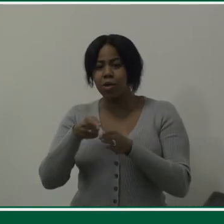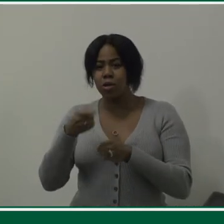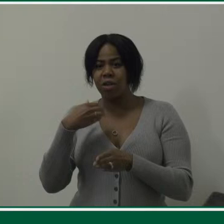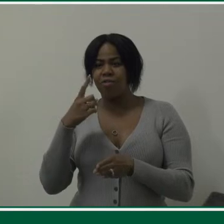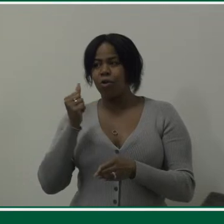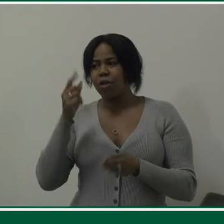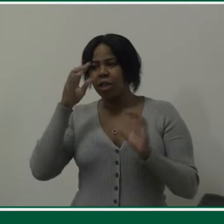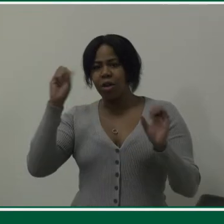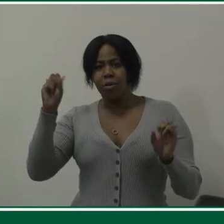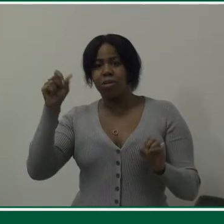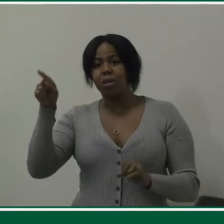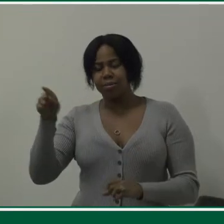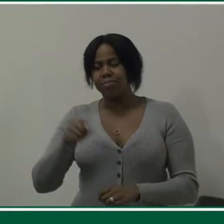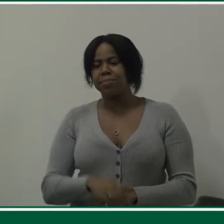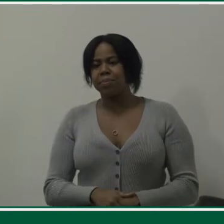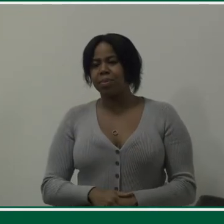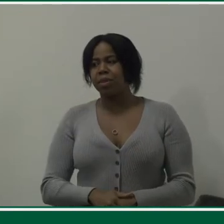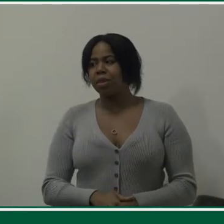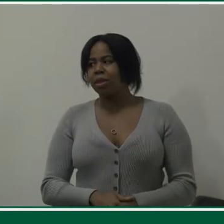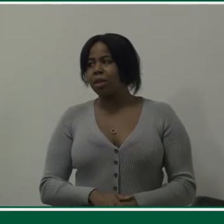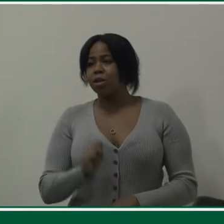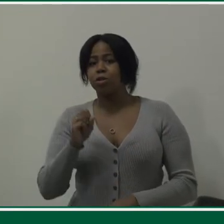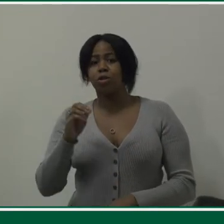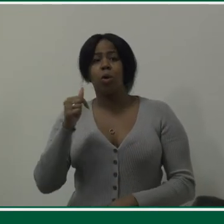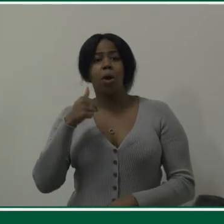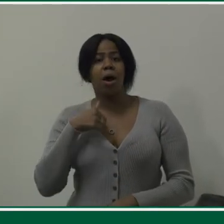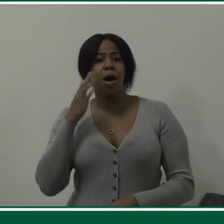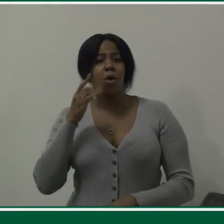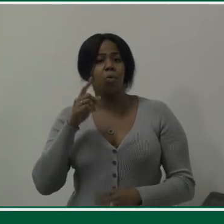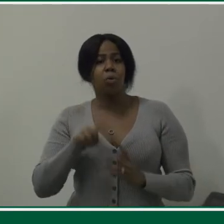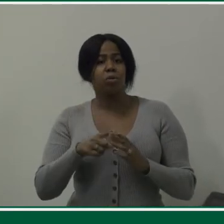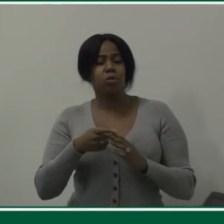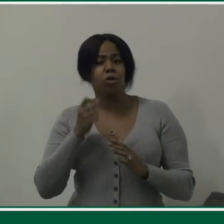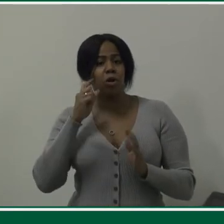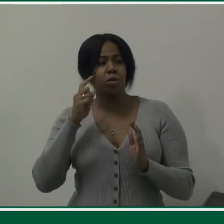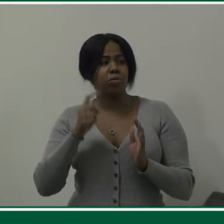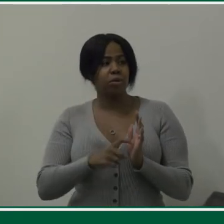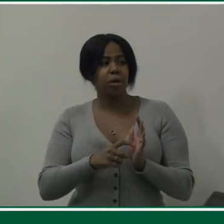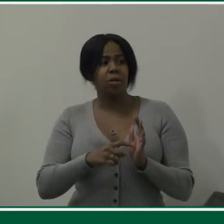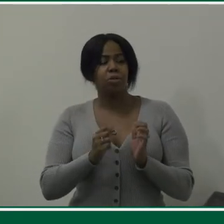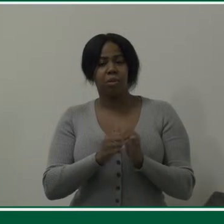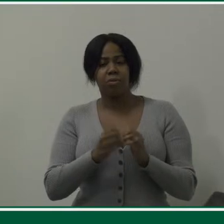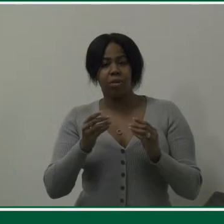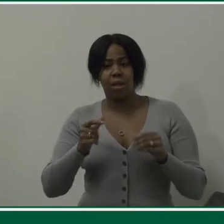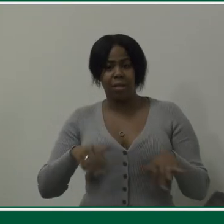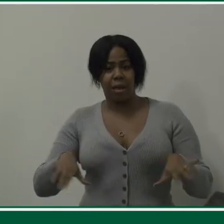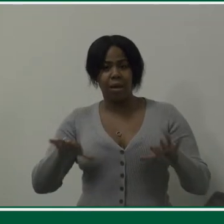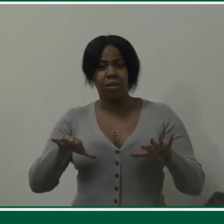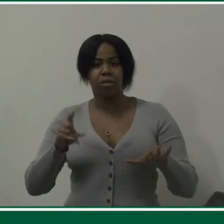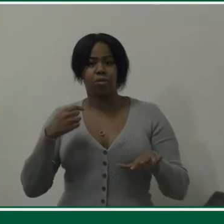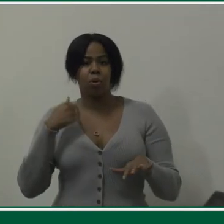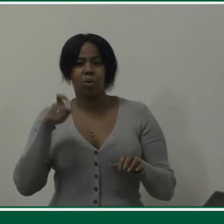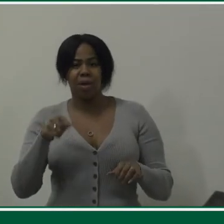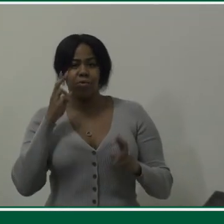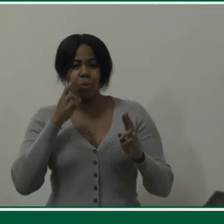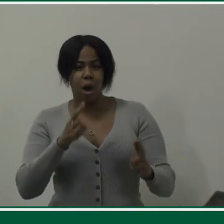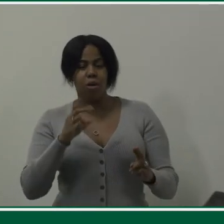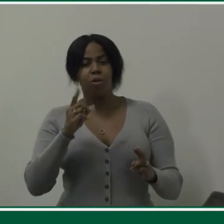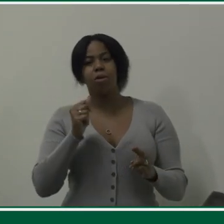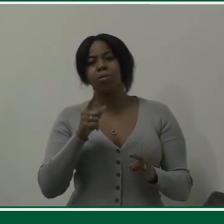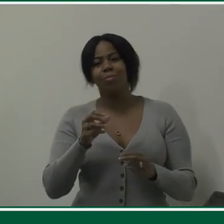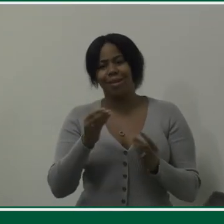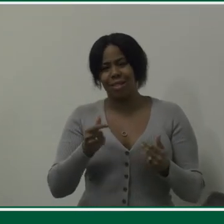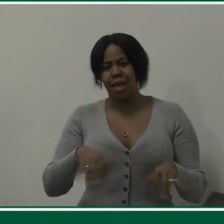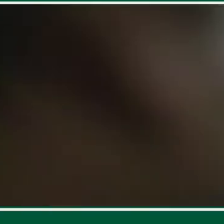of the president. So I'm going to go ahead and start with a land acknowledgement to really honor the land that we stand on